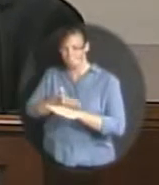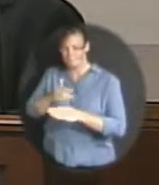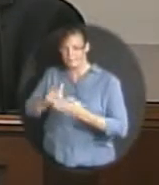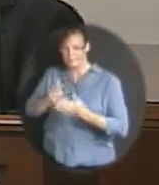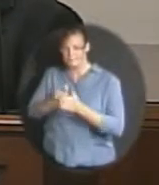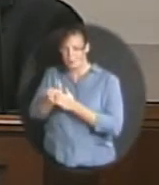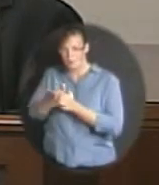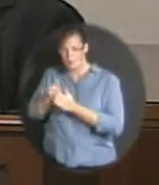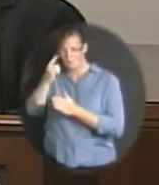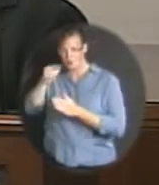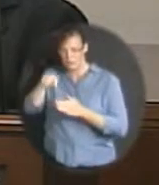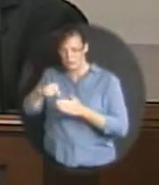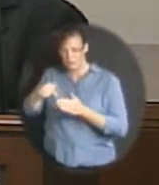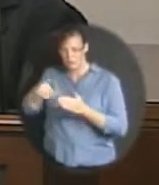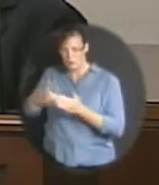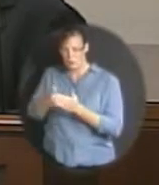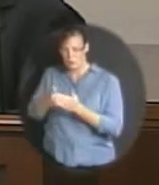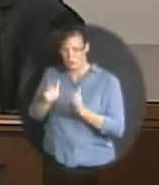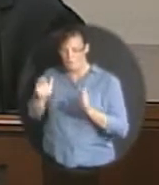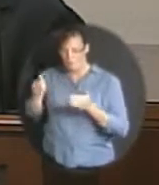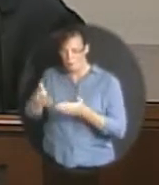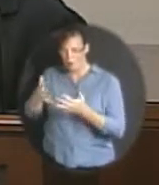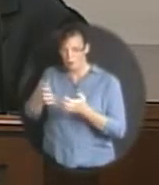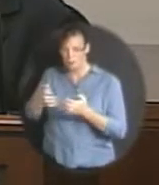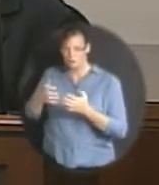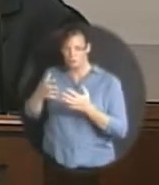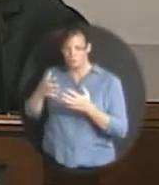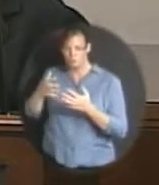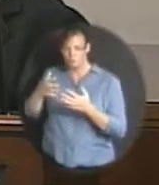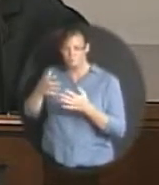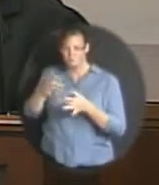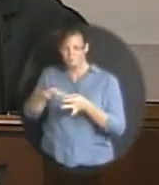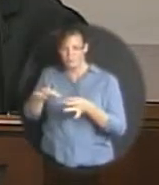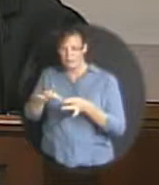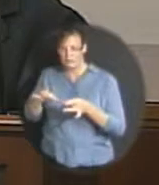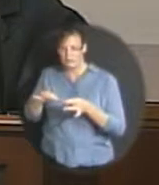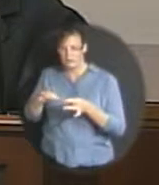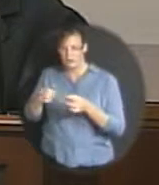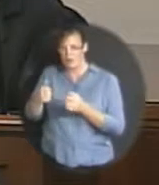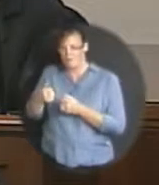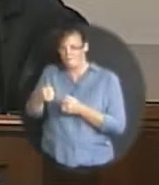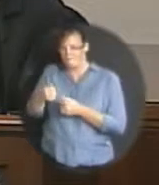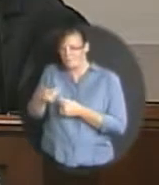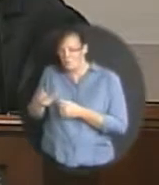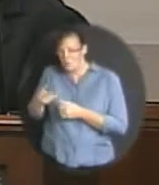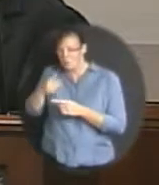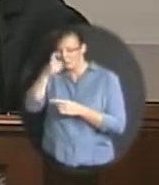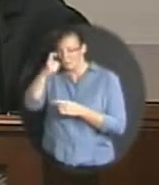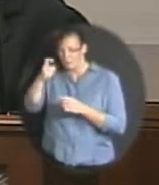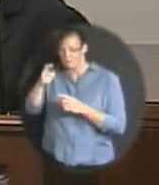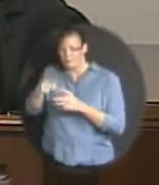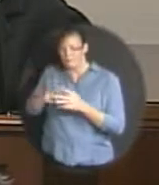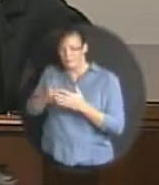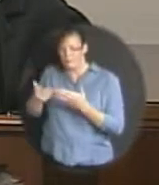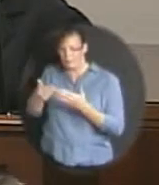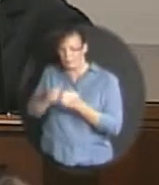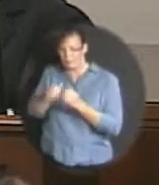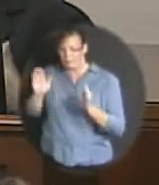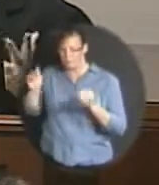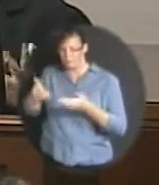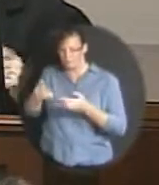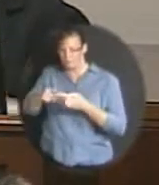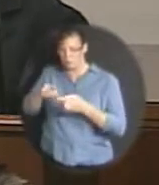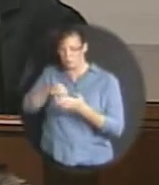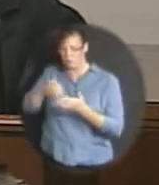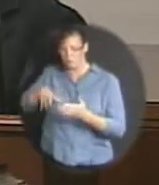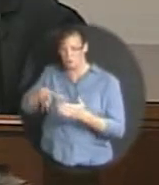renewed focus. So I'd like to kind of highlight a few summer initiatives that were focused around student learning.